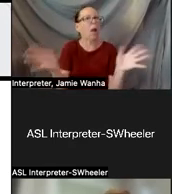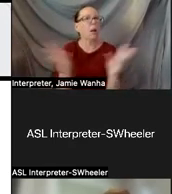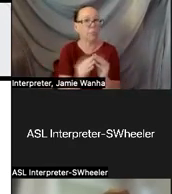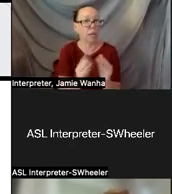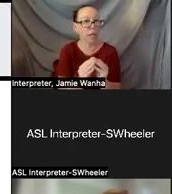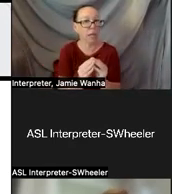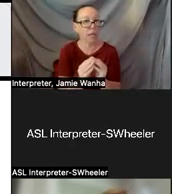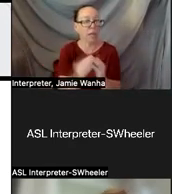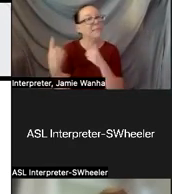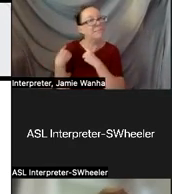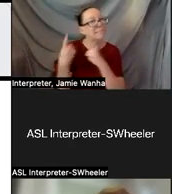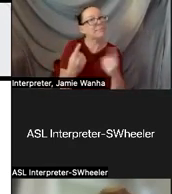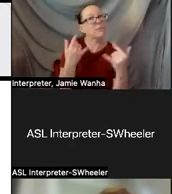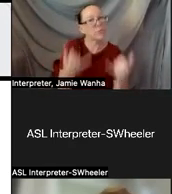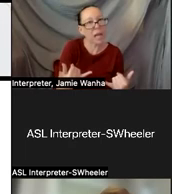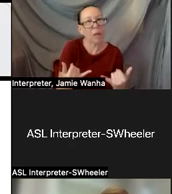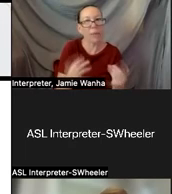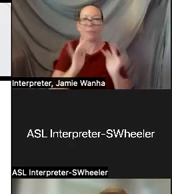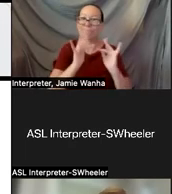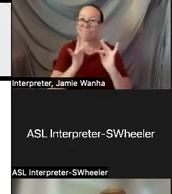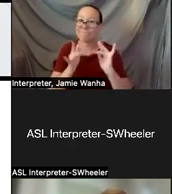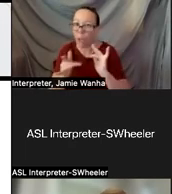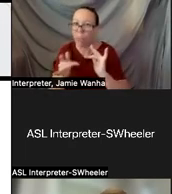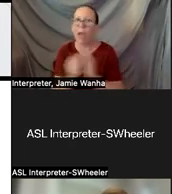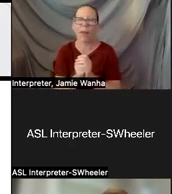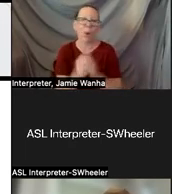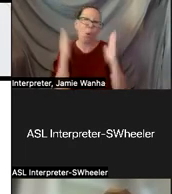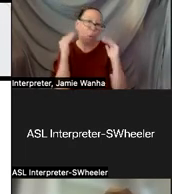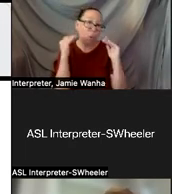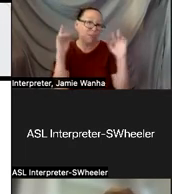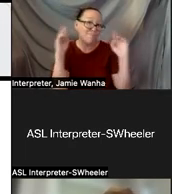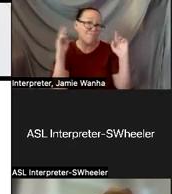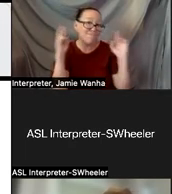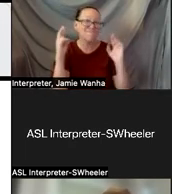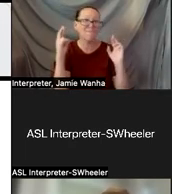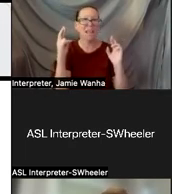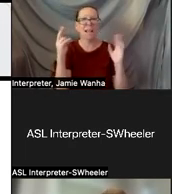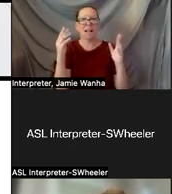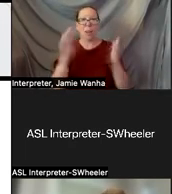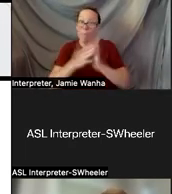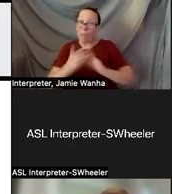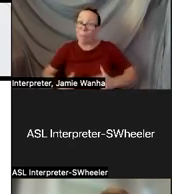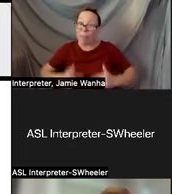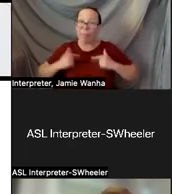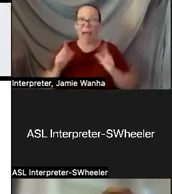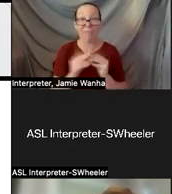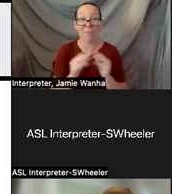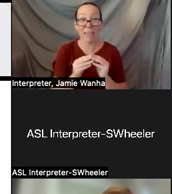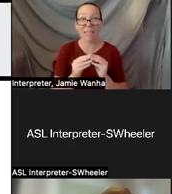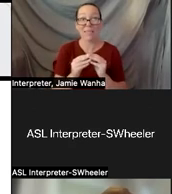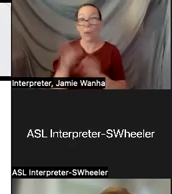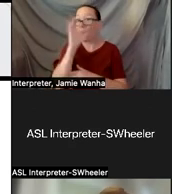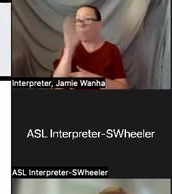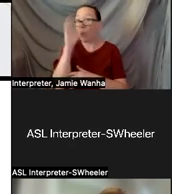or virtual meetings for the last 2 years, but we hope to move to face-to-face pretty soon. So we're looking for a coordinator to help us with that.